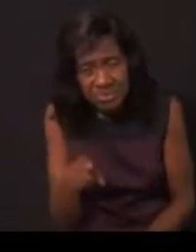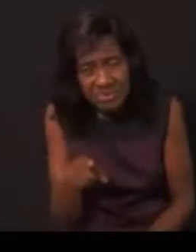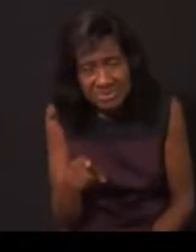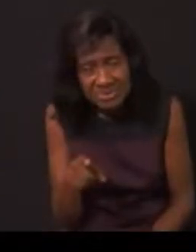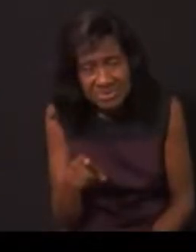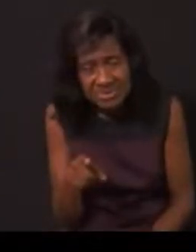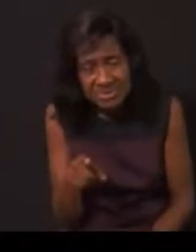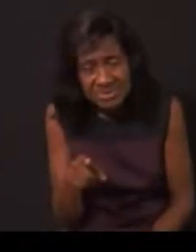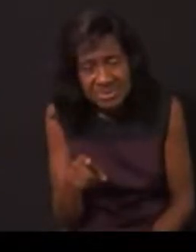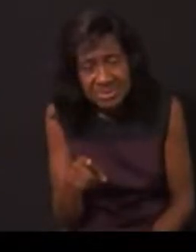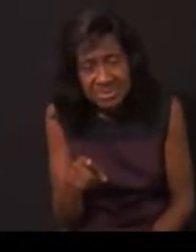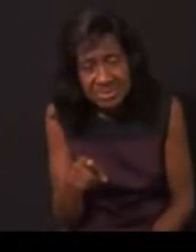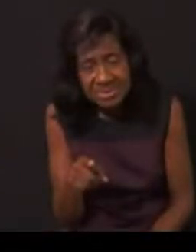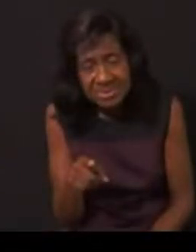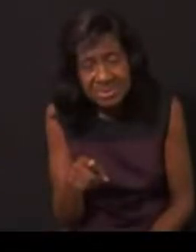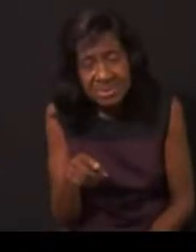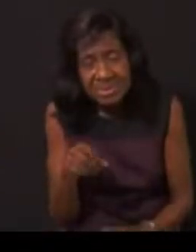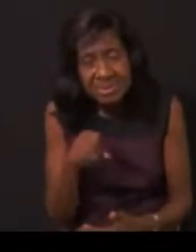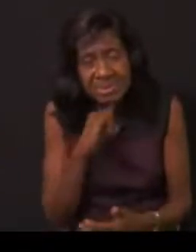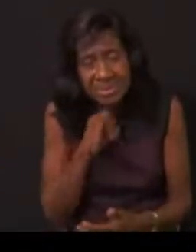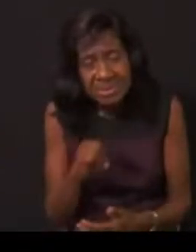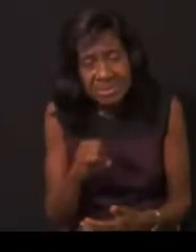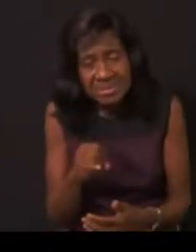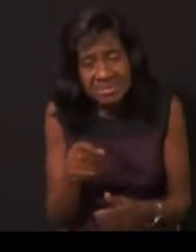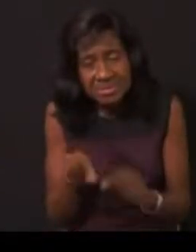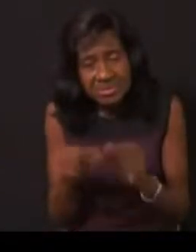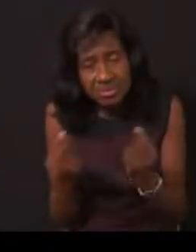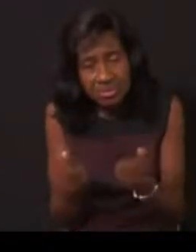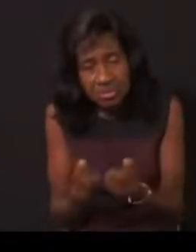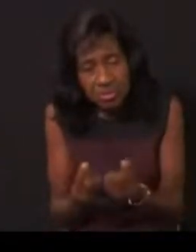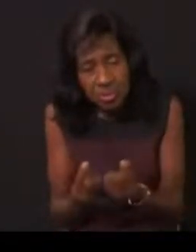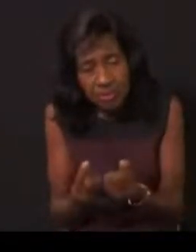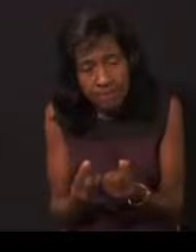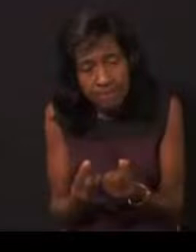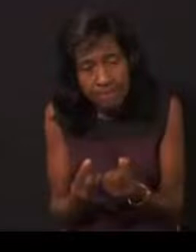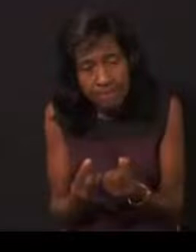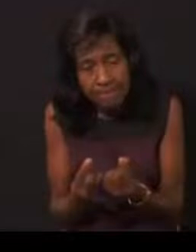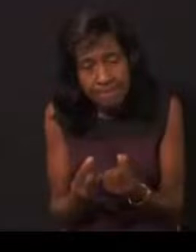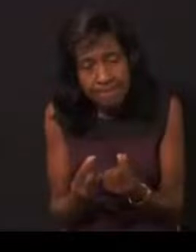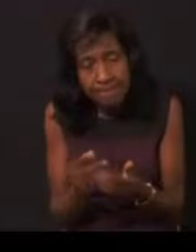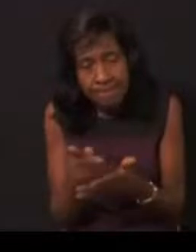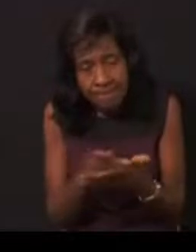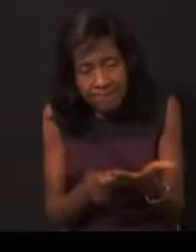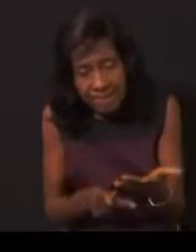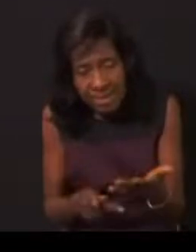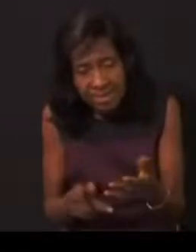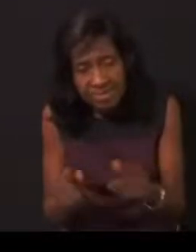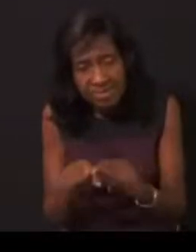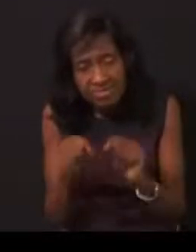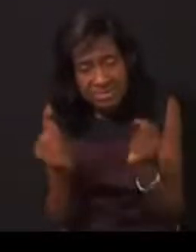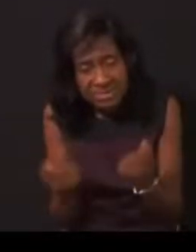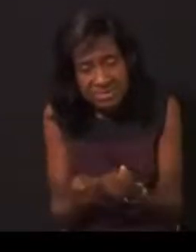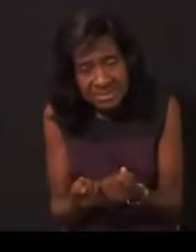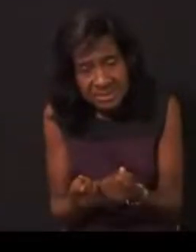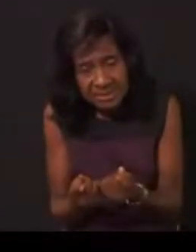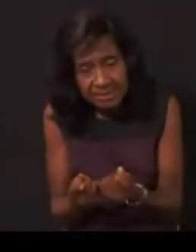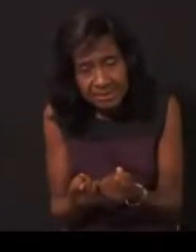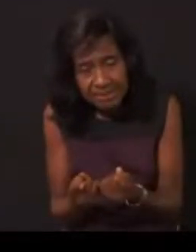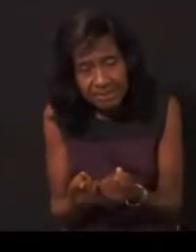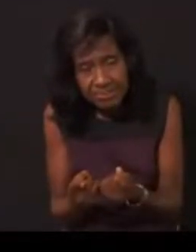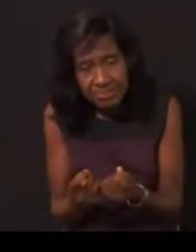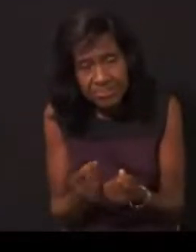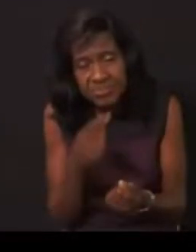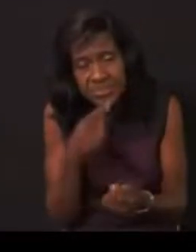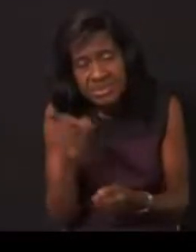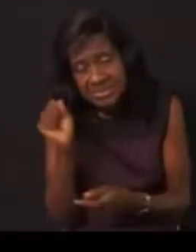public health team that is manning the flu lines, or did the government scrap the idea about the wellness team? It's all